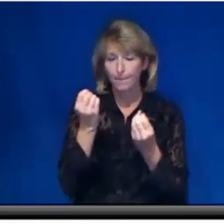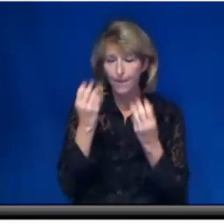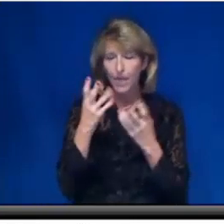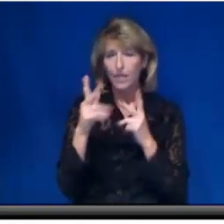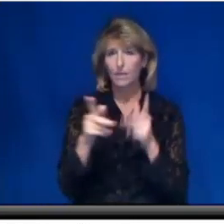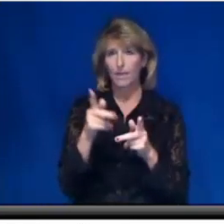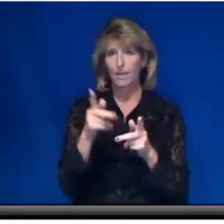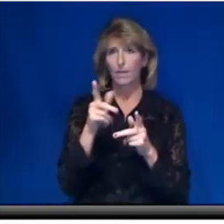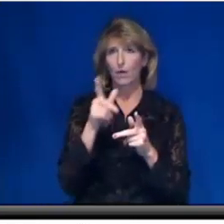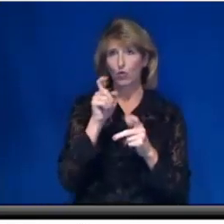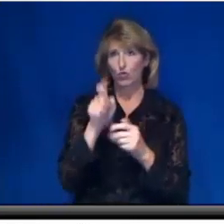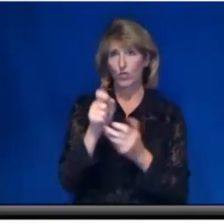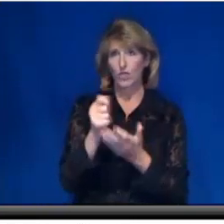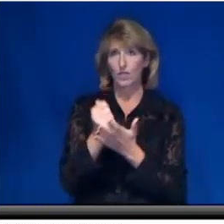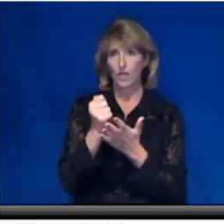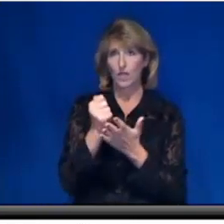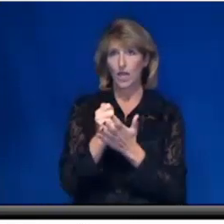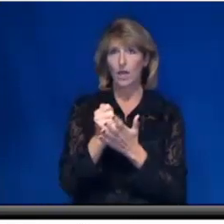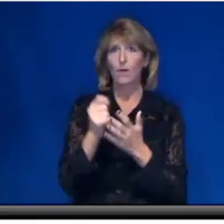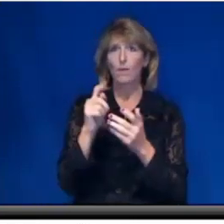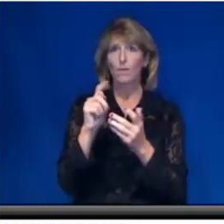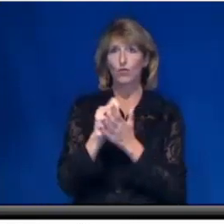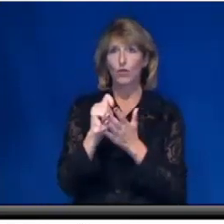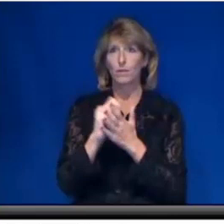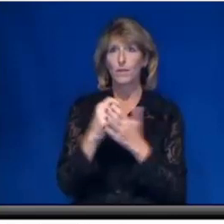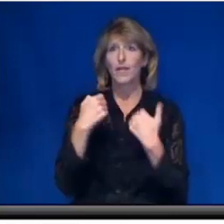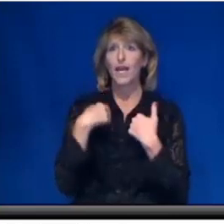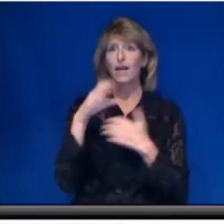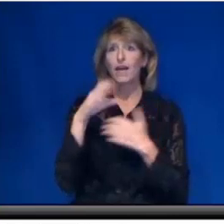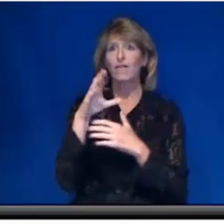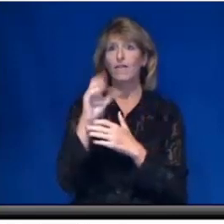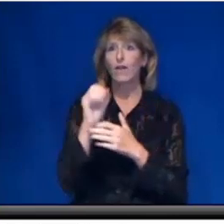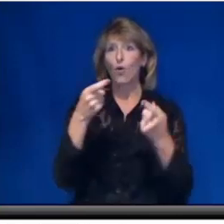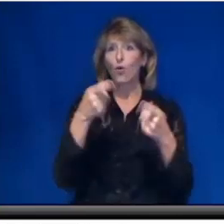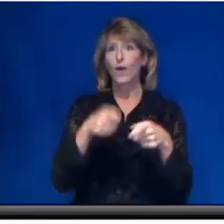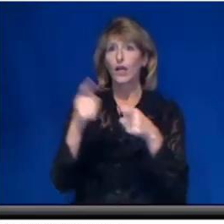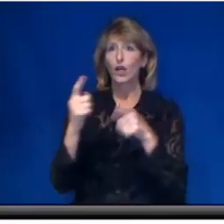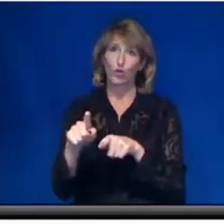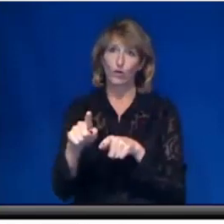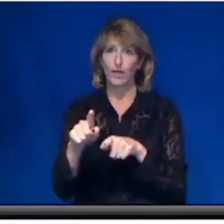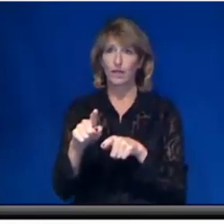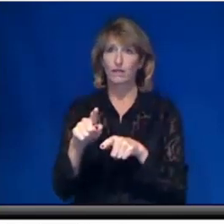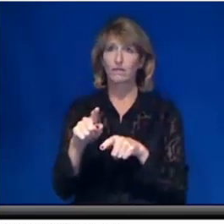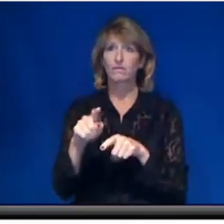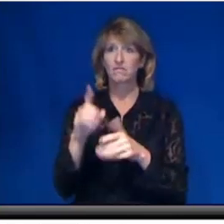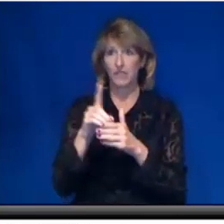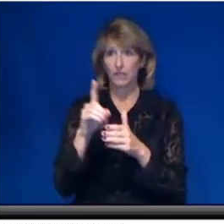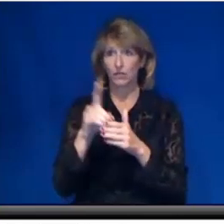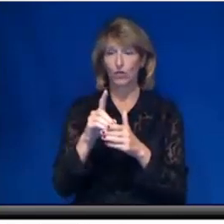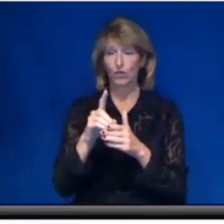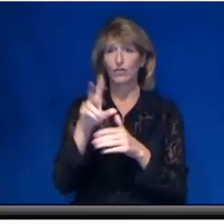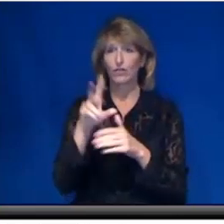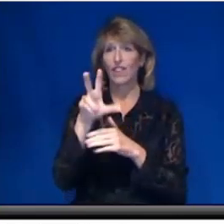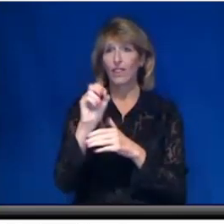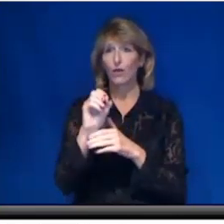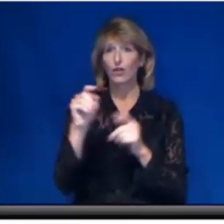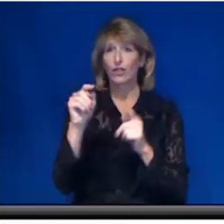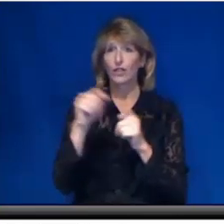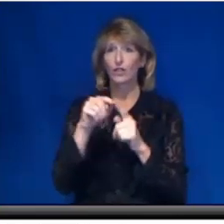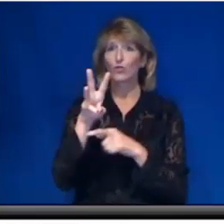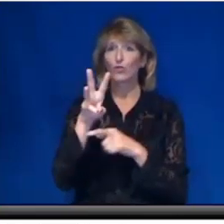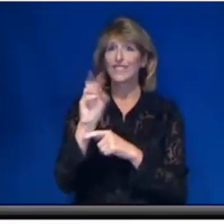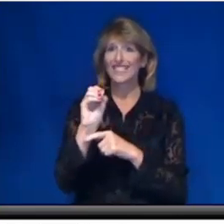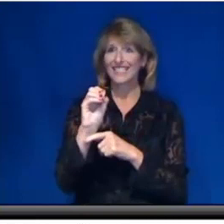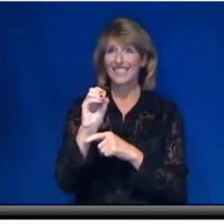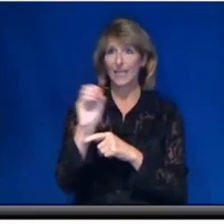It's very interesting because many people who need help and show up for treatment programs tend to have co-occurring